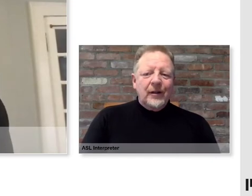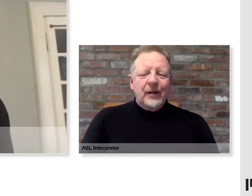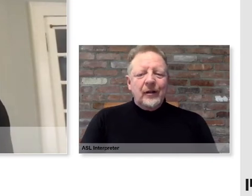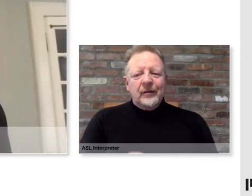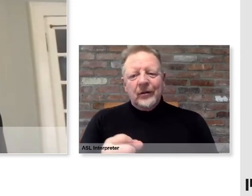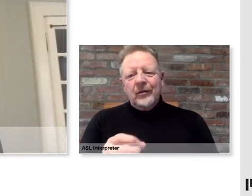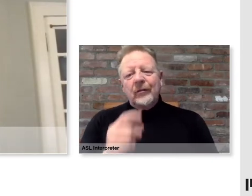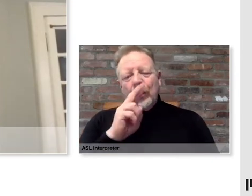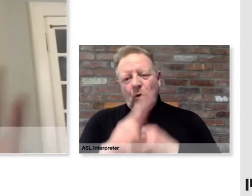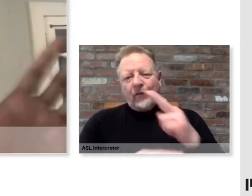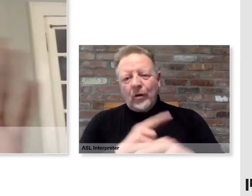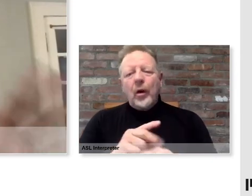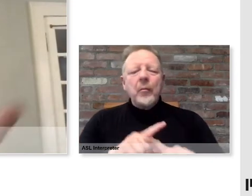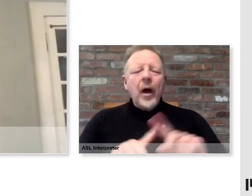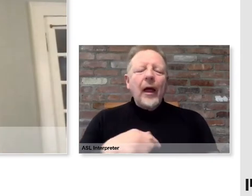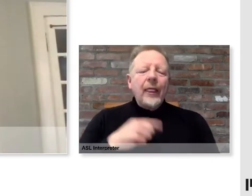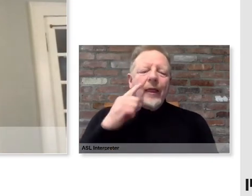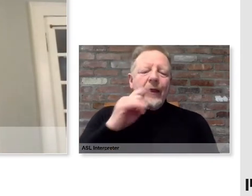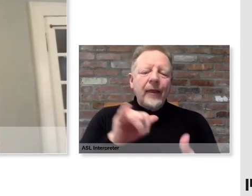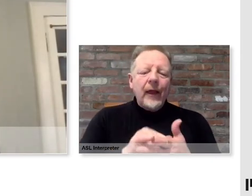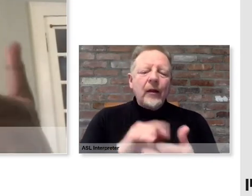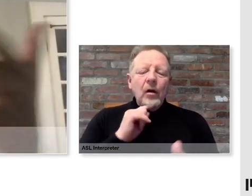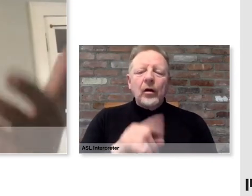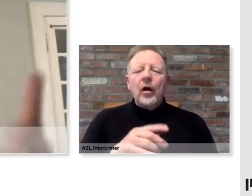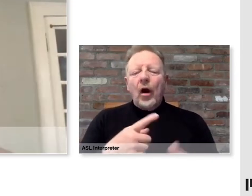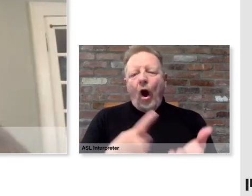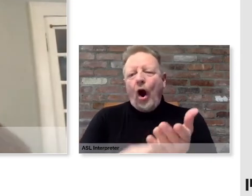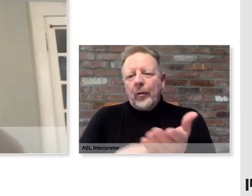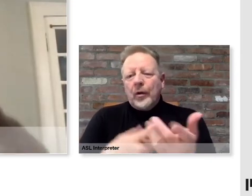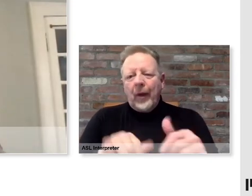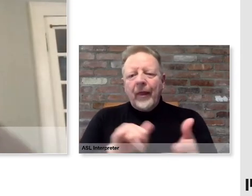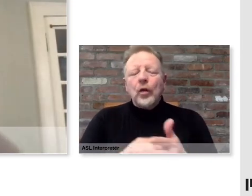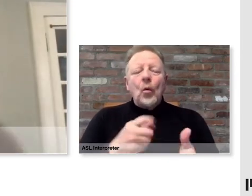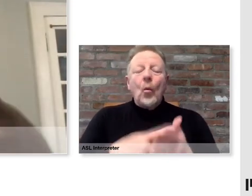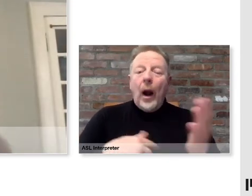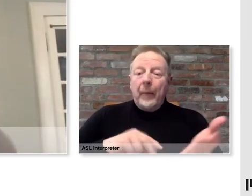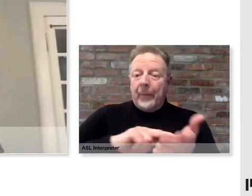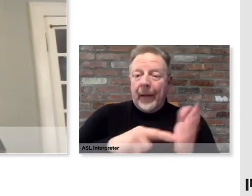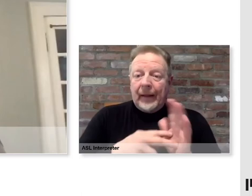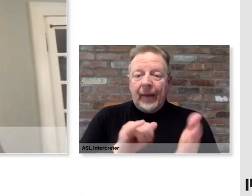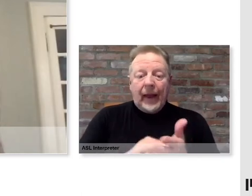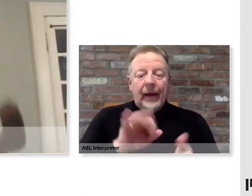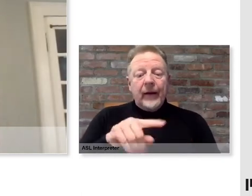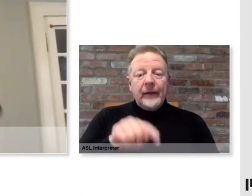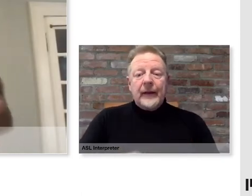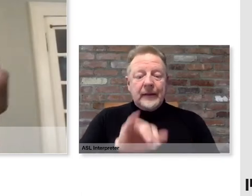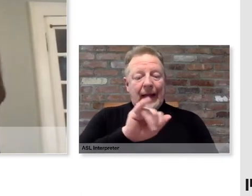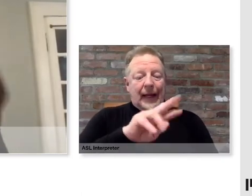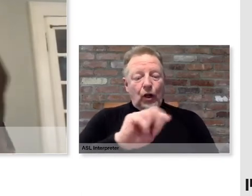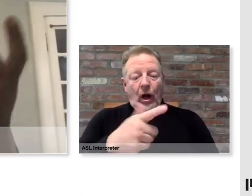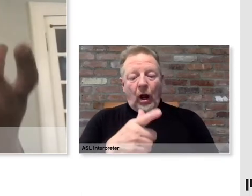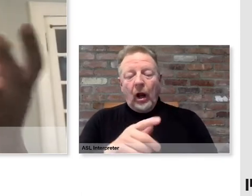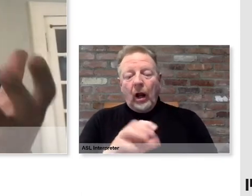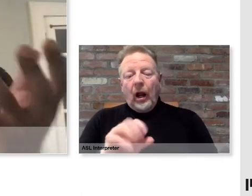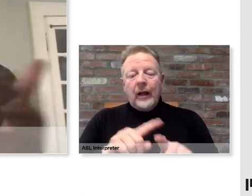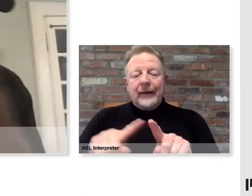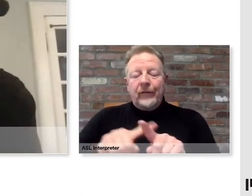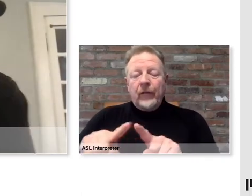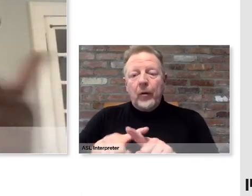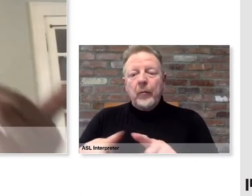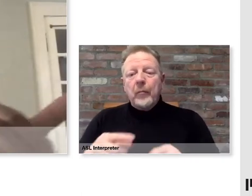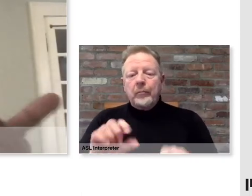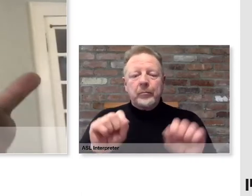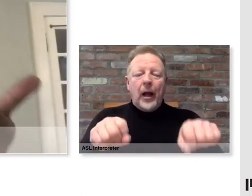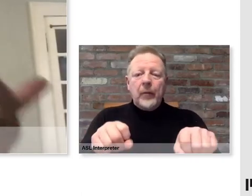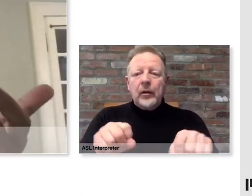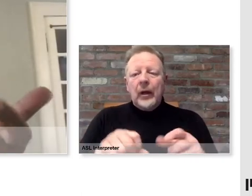universal. But I think, you know, there are certainly arguments of that. And so what I'm saying is, I wonder if this interglot, if all of these different possibilities could live. I